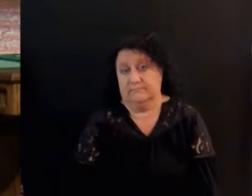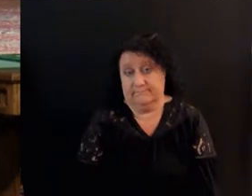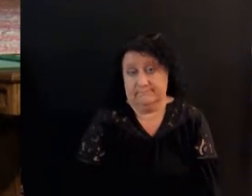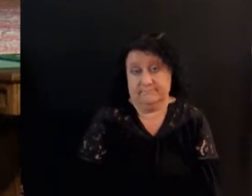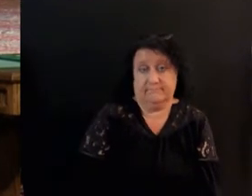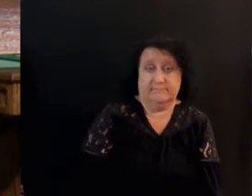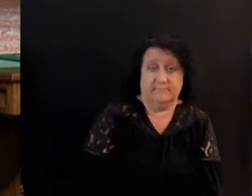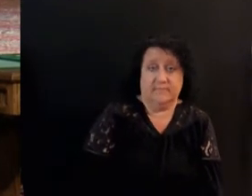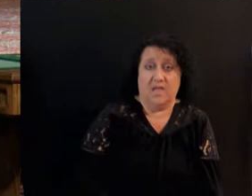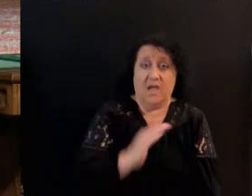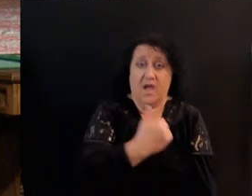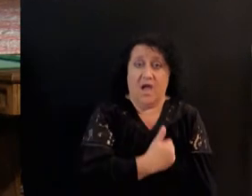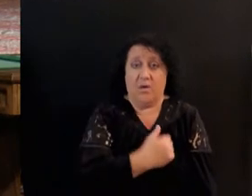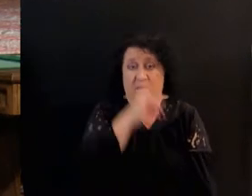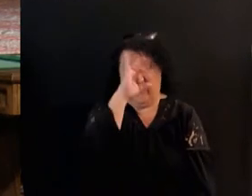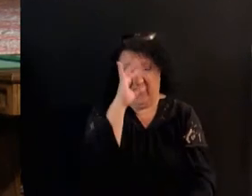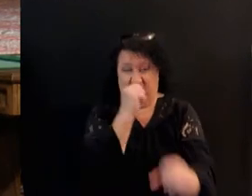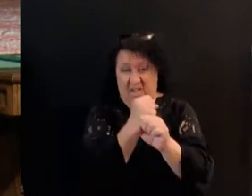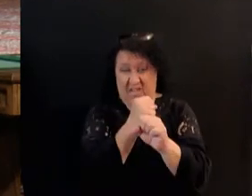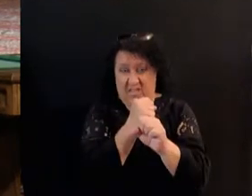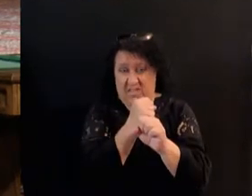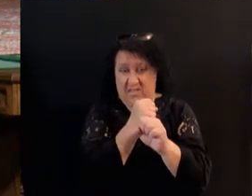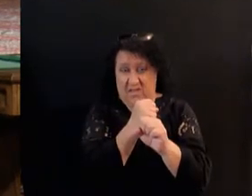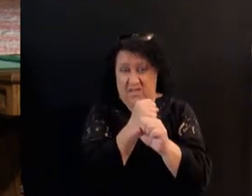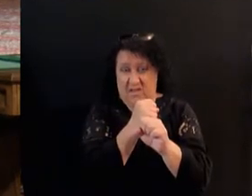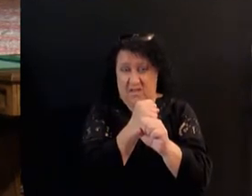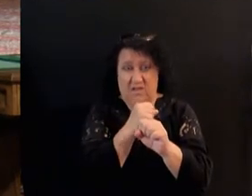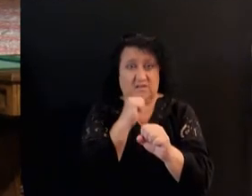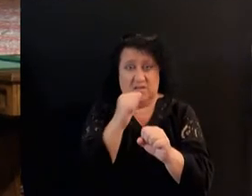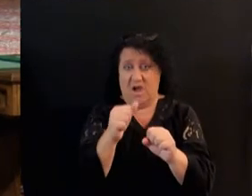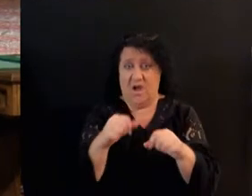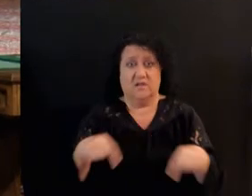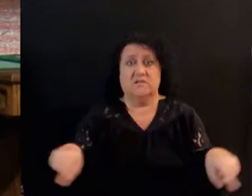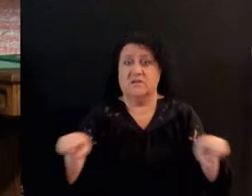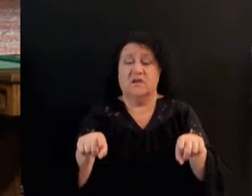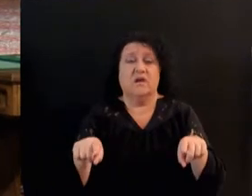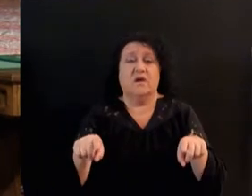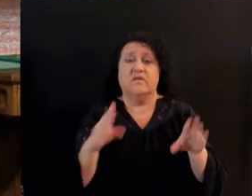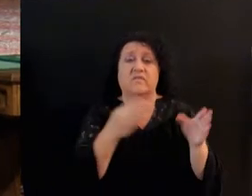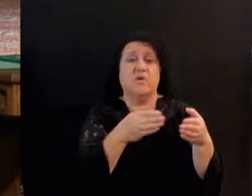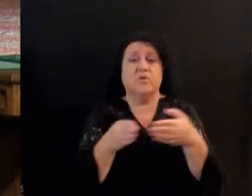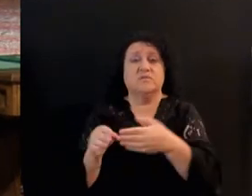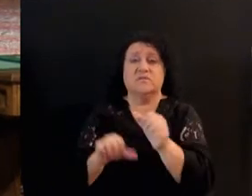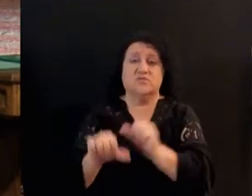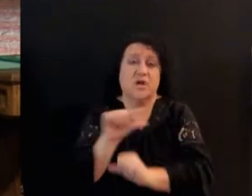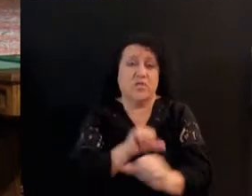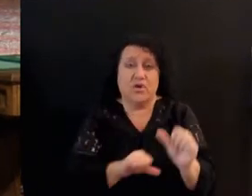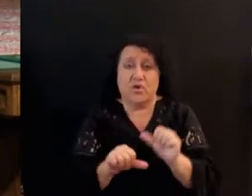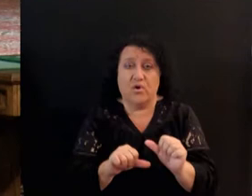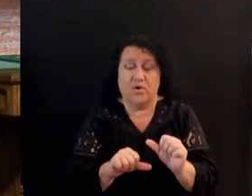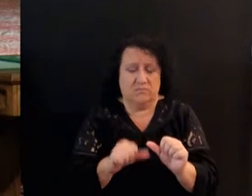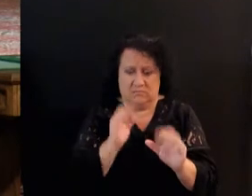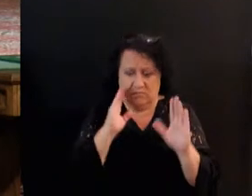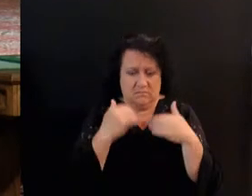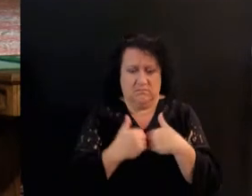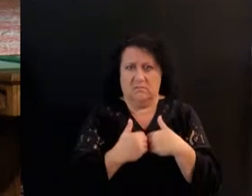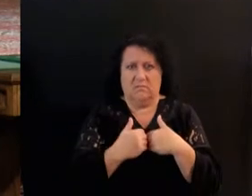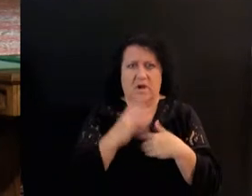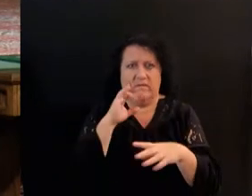Our faith is not in each other. Our faith is absolutely not in ourselves. Our faith is not in any mortals,